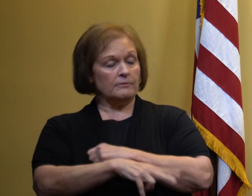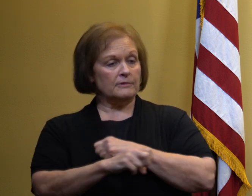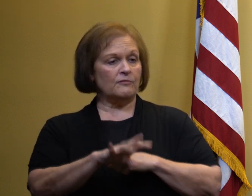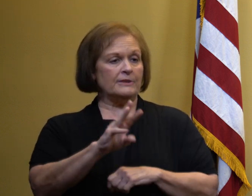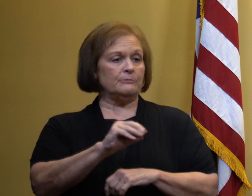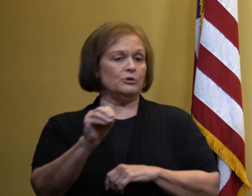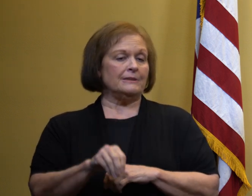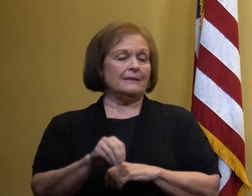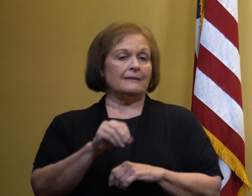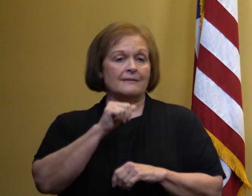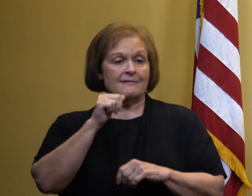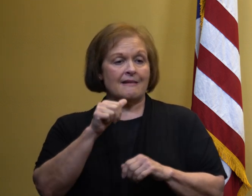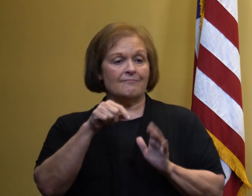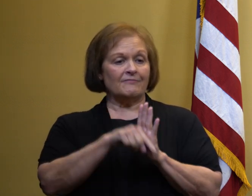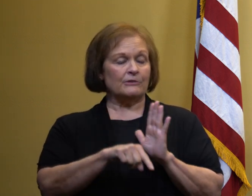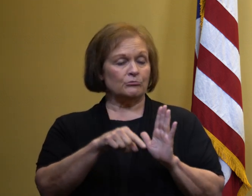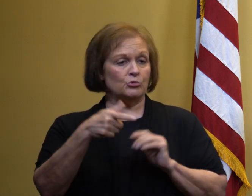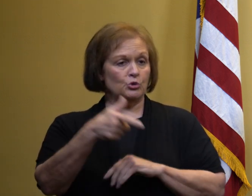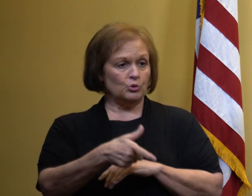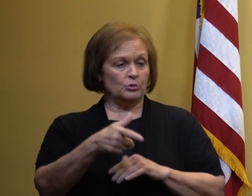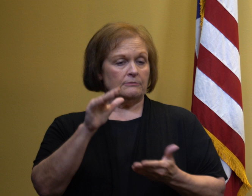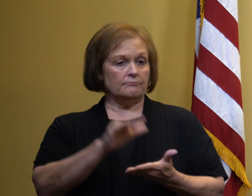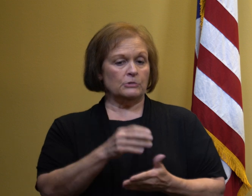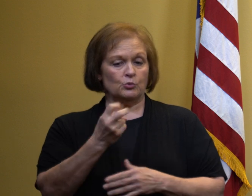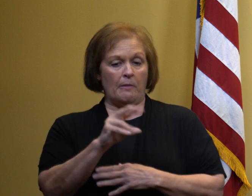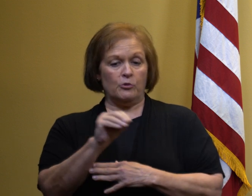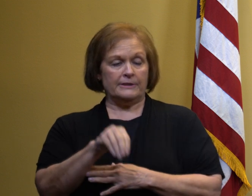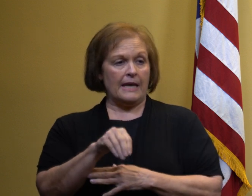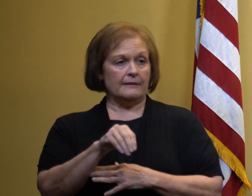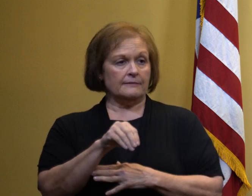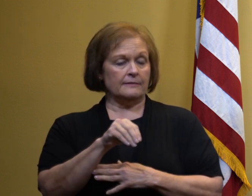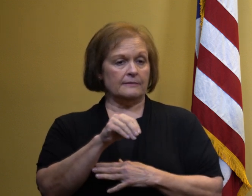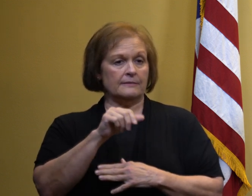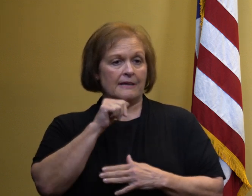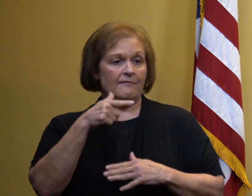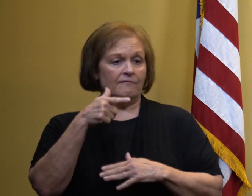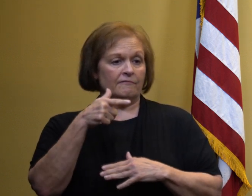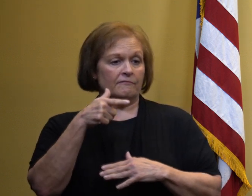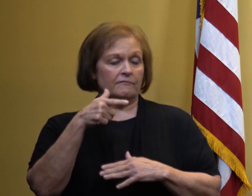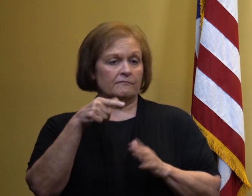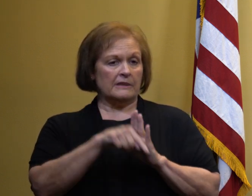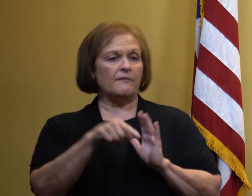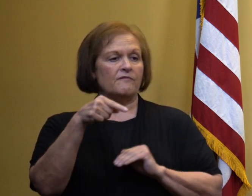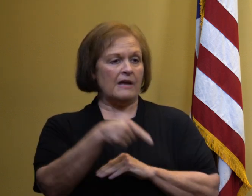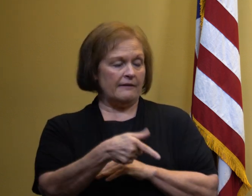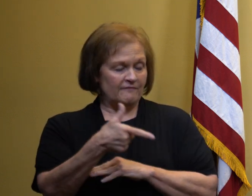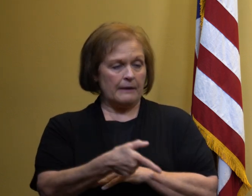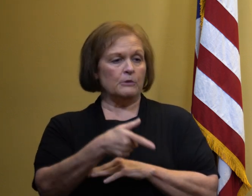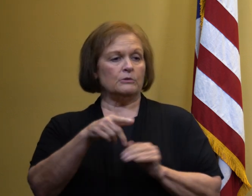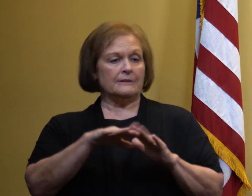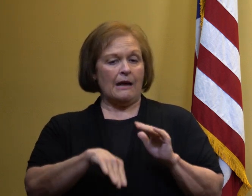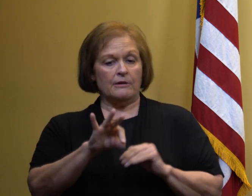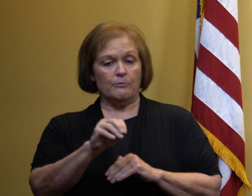46%, non-fatal shooting incidents are down 12%, non-fatal shooting victims are down